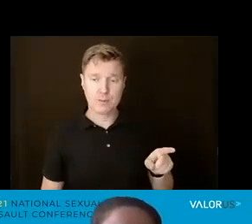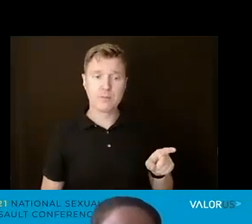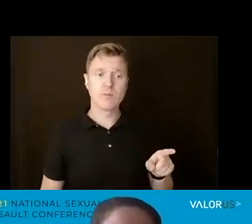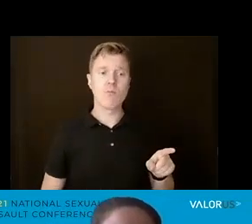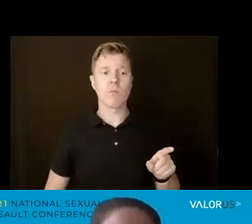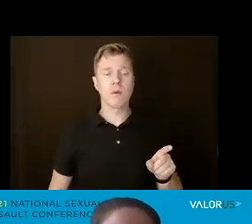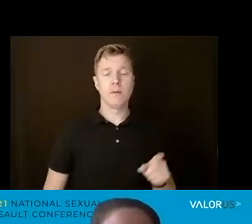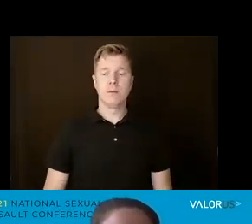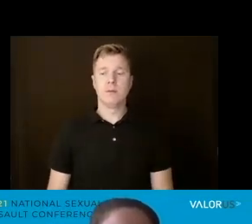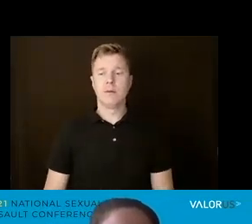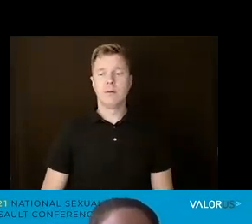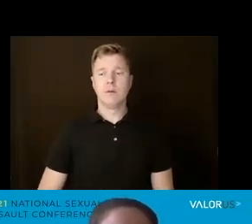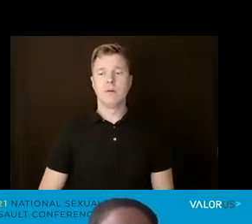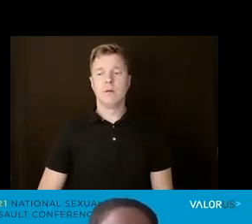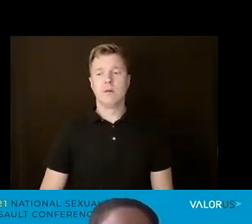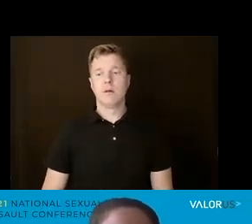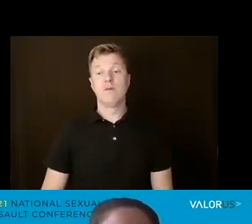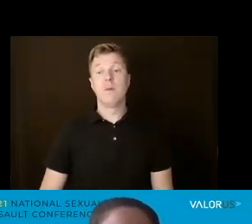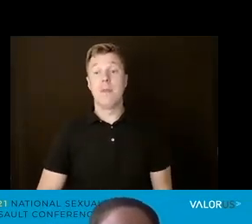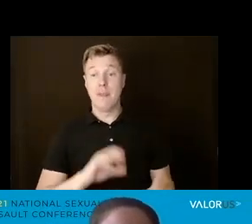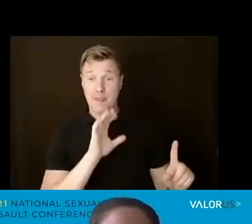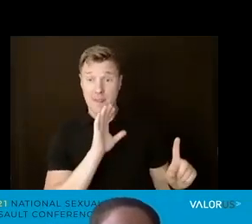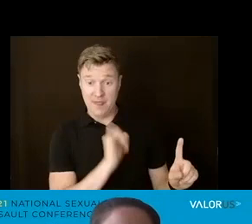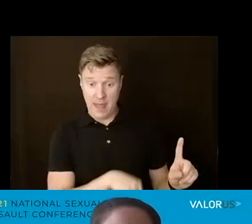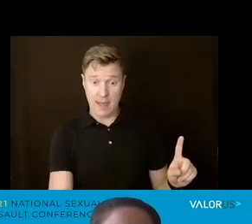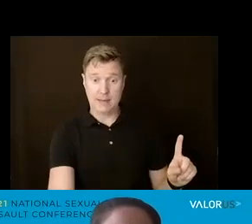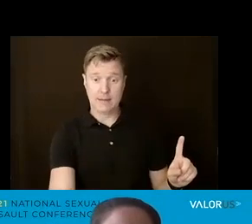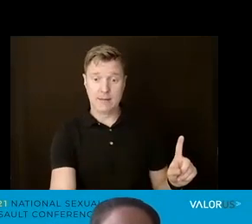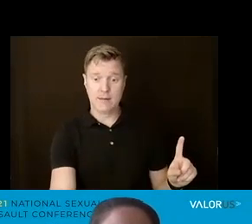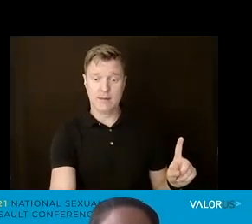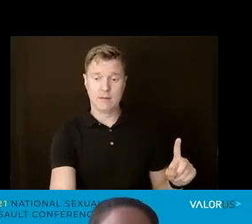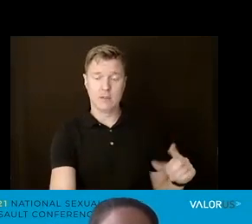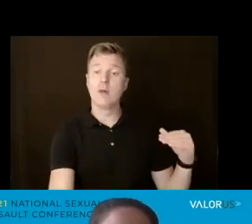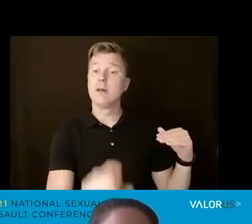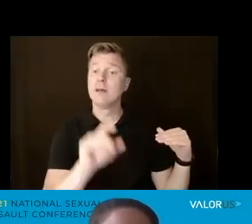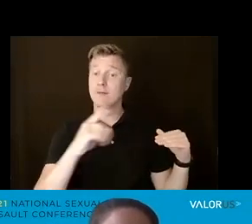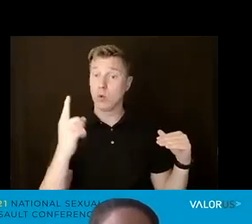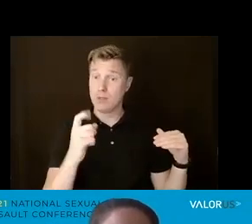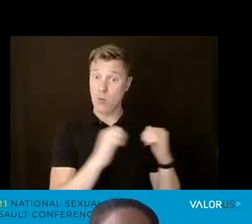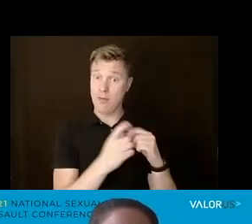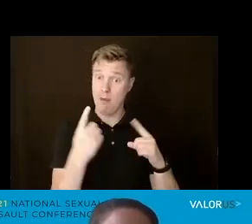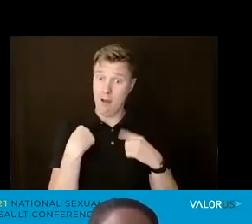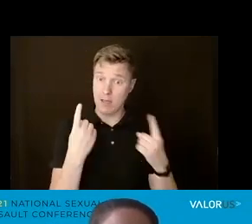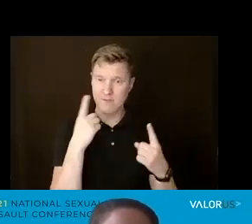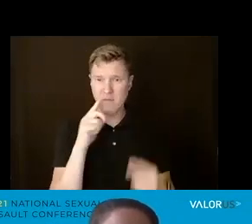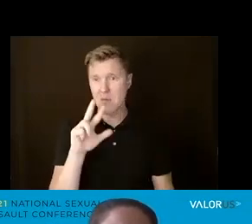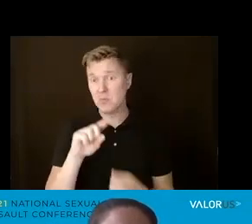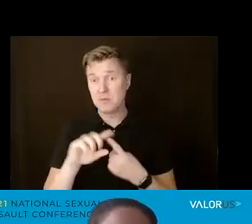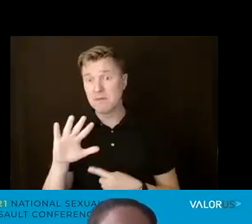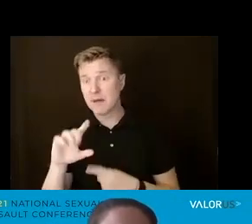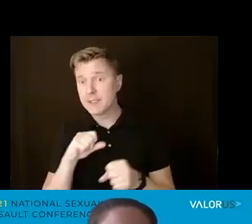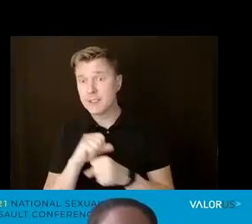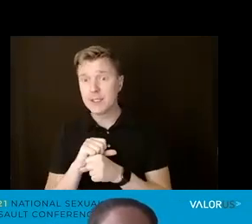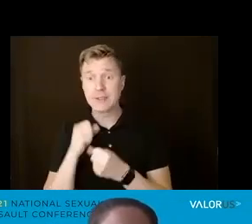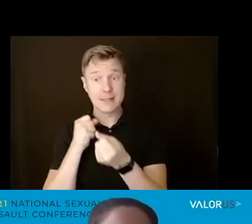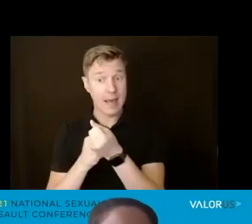that marker on our scale, it was, you know, for someone who's been with us for maybe 3 to 5 years as an